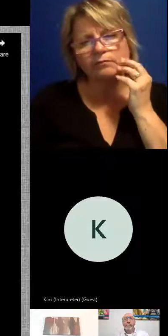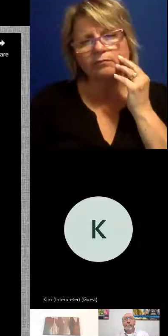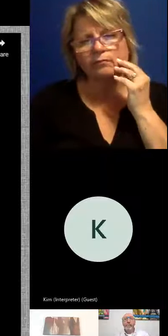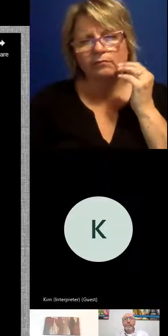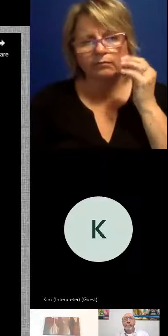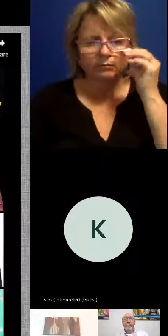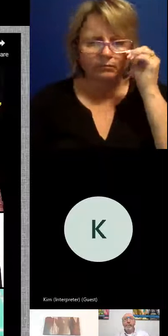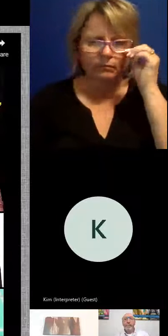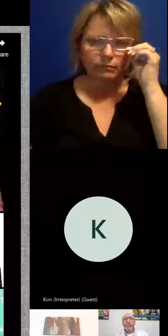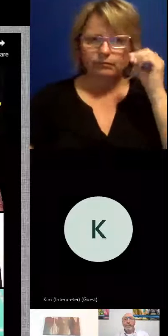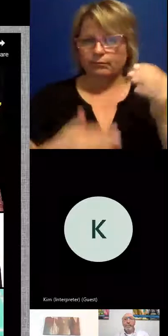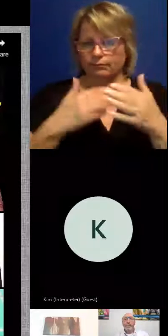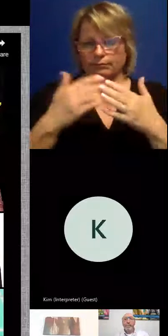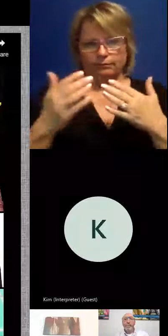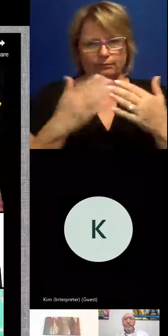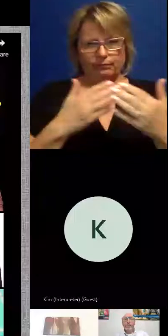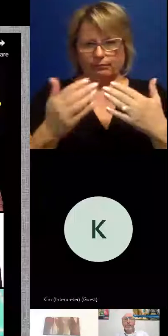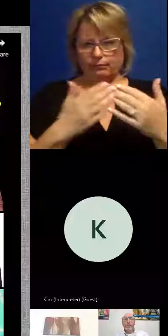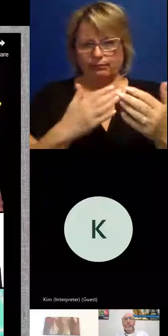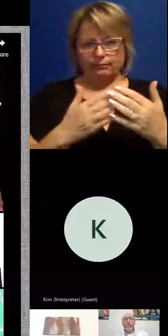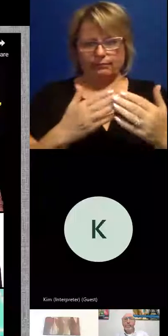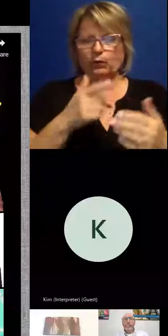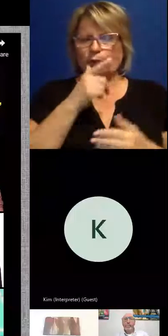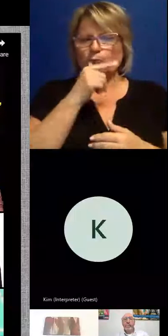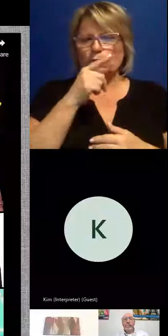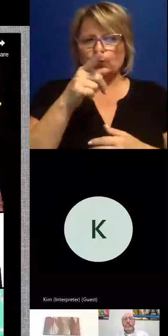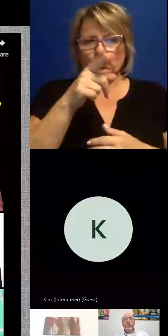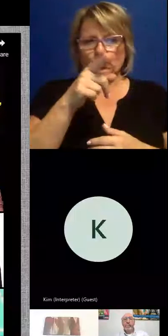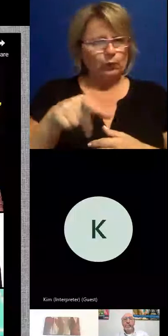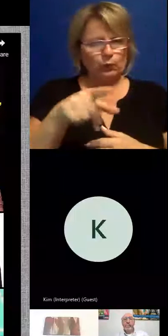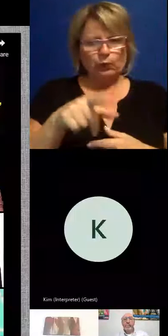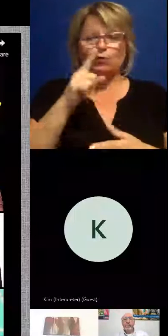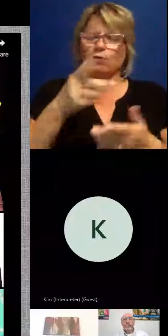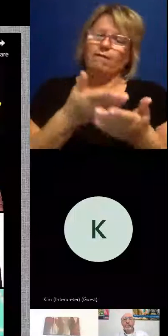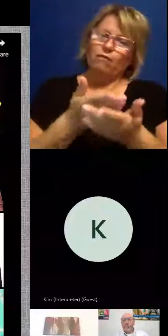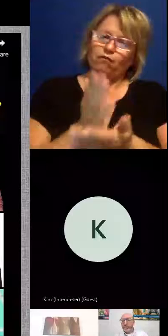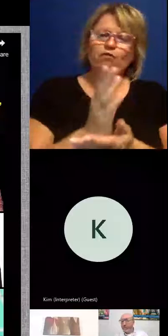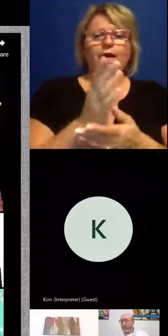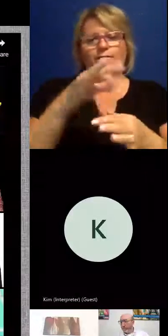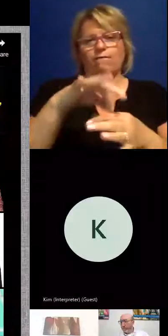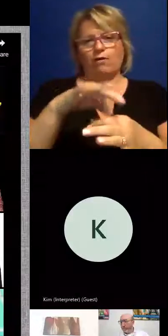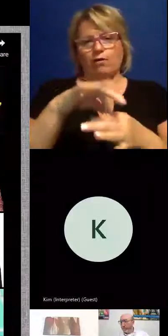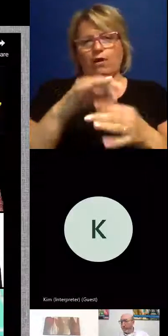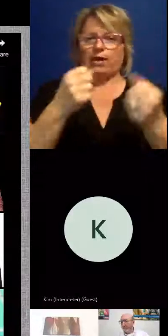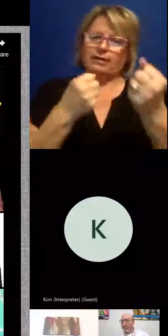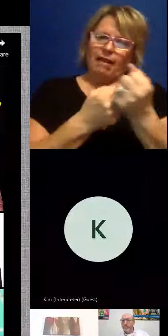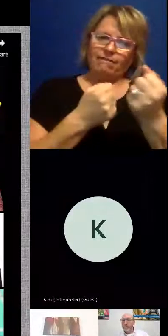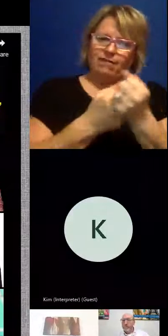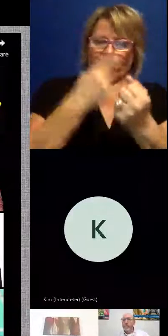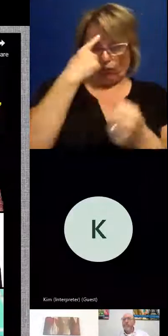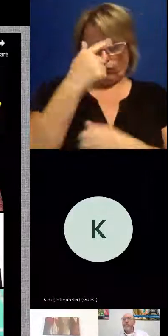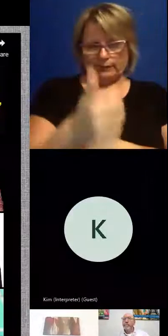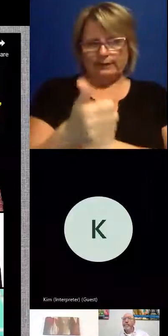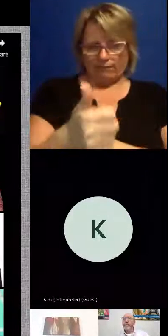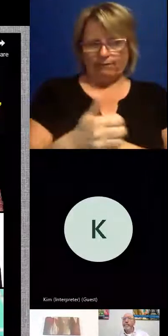No matter who you are, you have a right to vote and advocate for yourself.